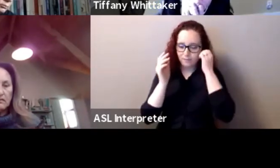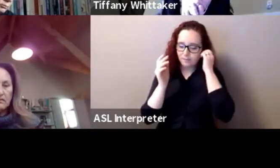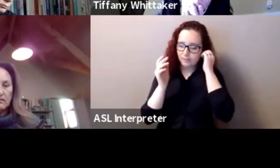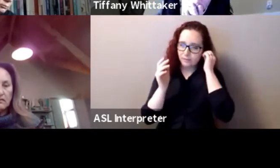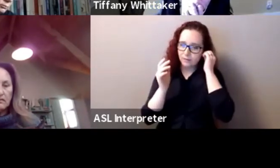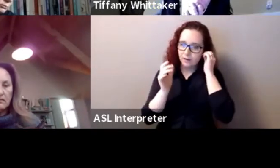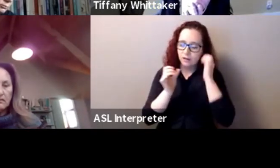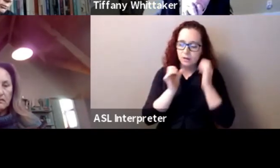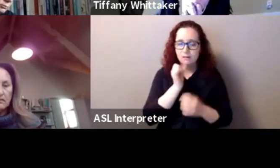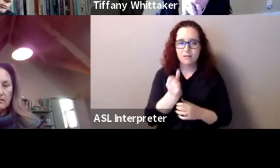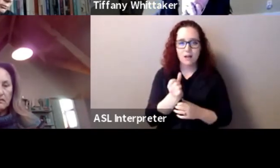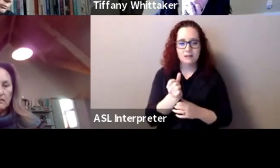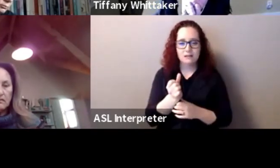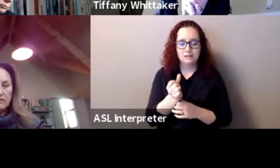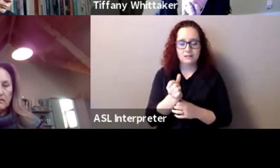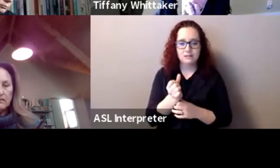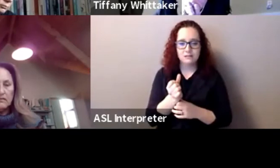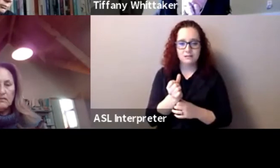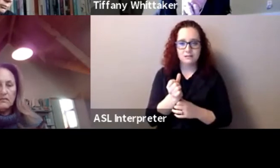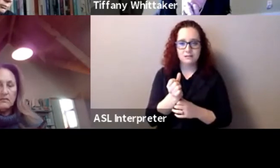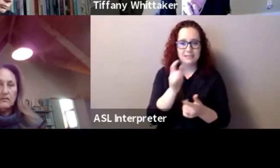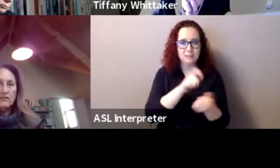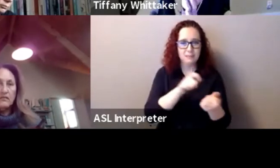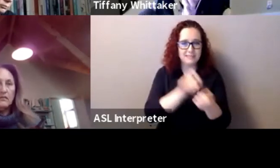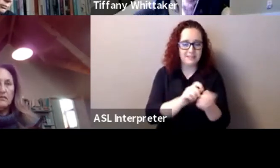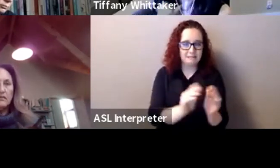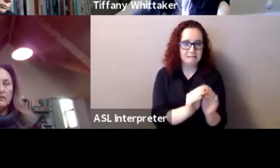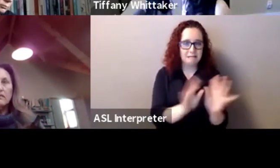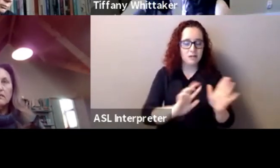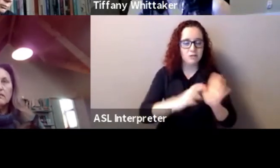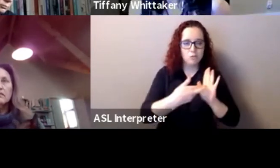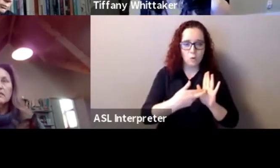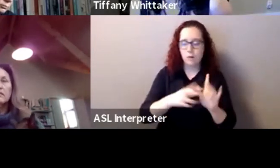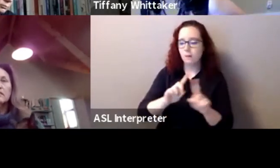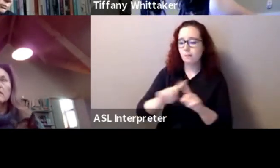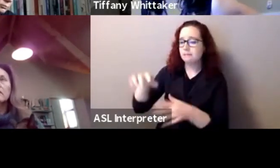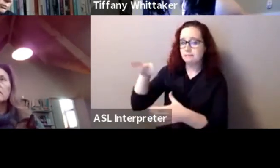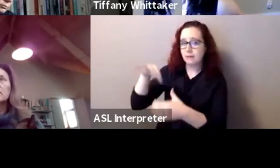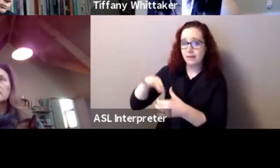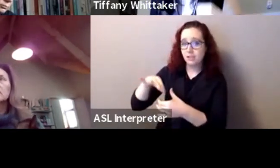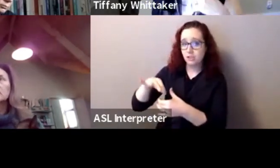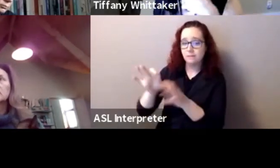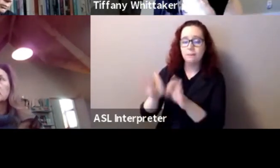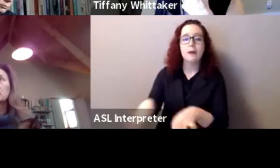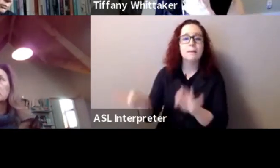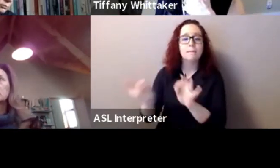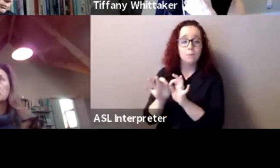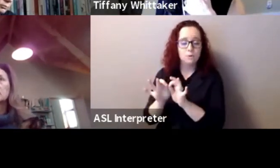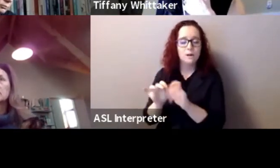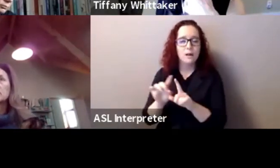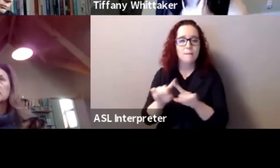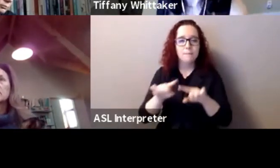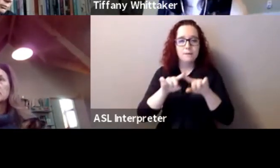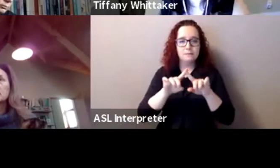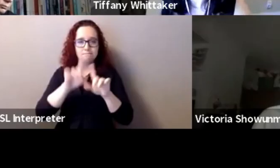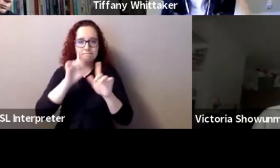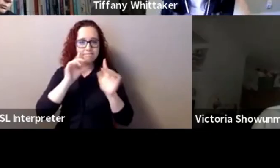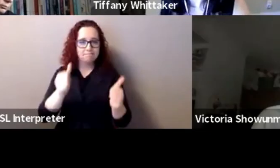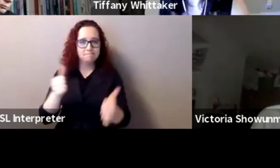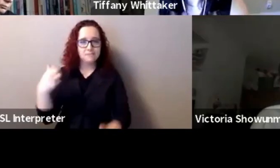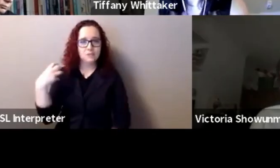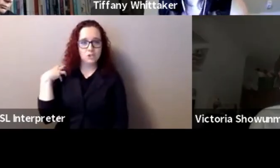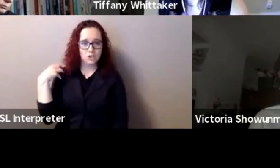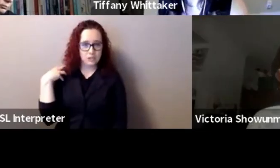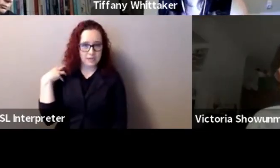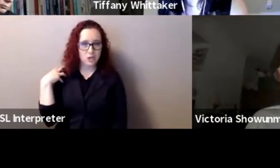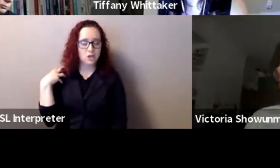inscribed role, but it was a nominations, and it was pretty important. But it all depends how the chair decides on the